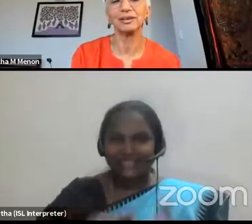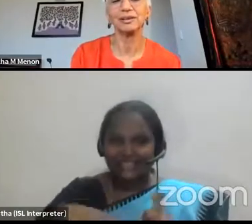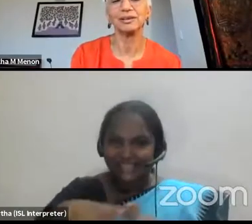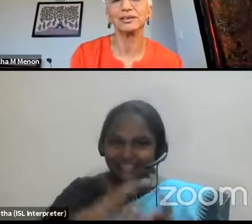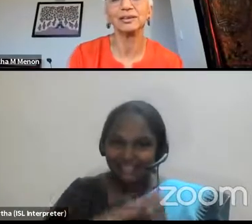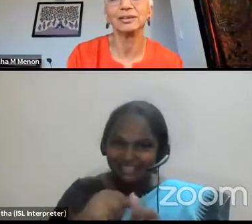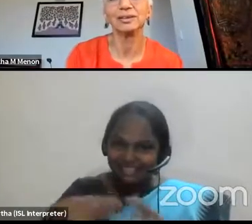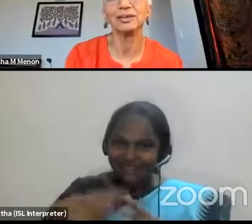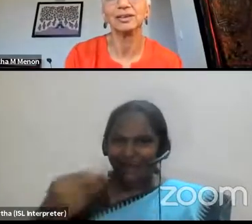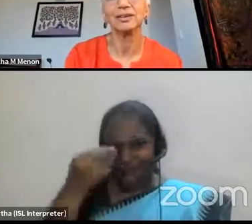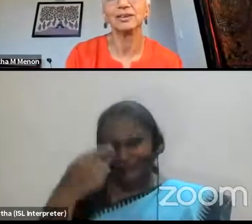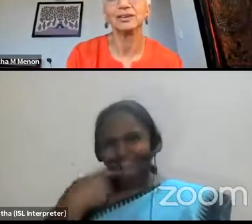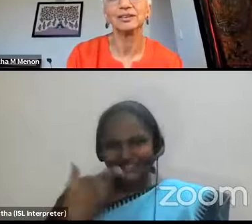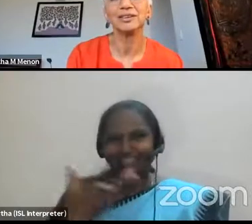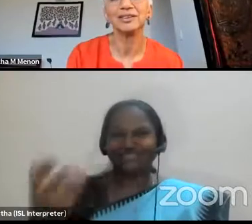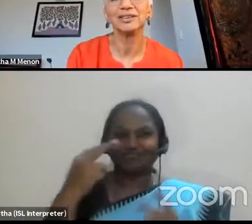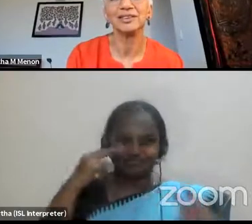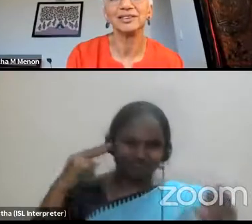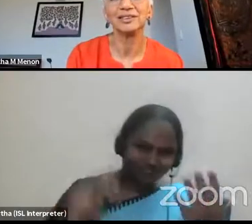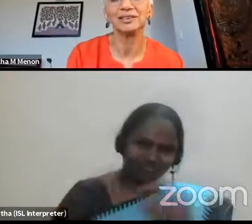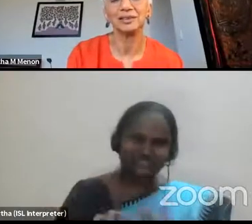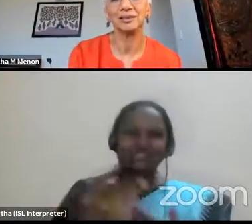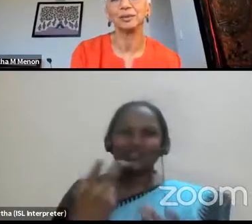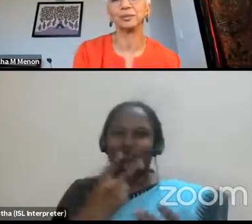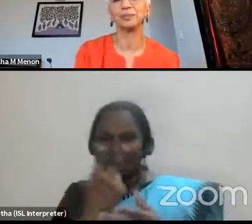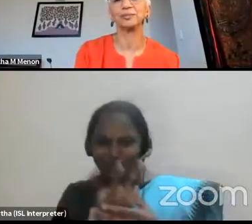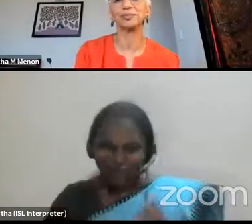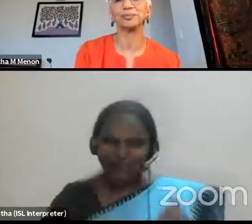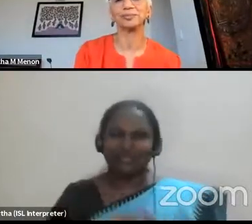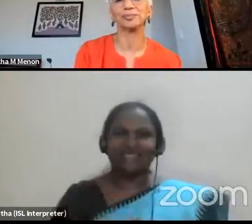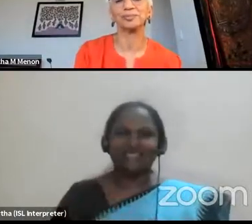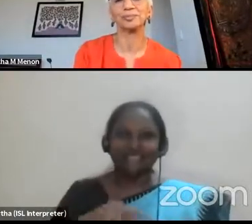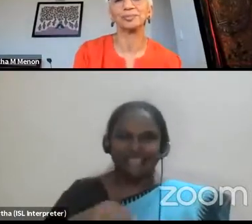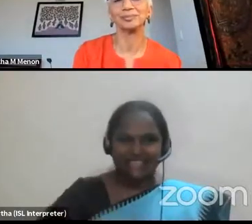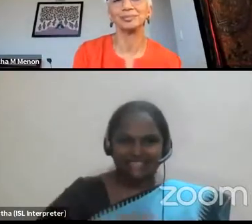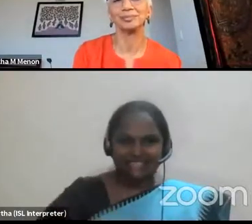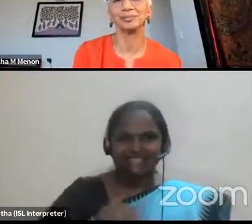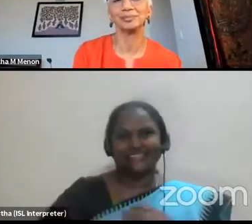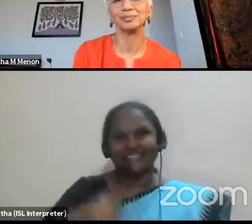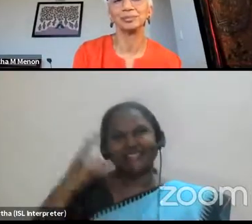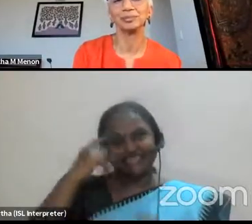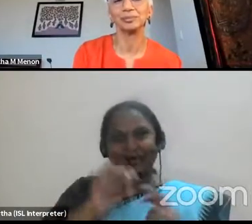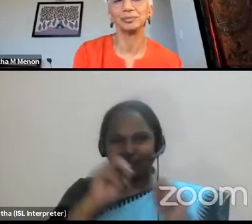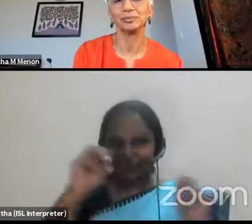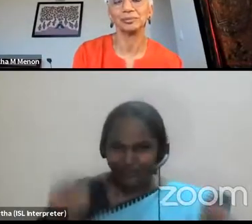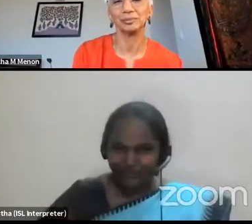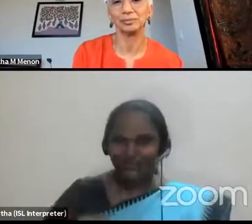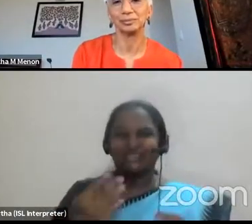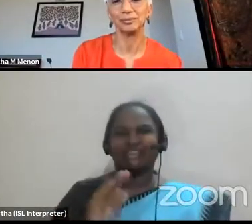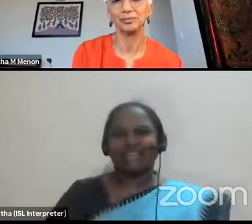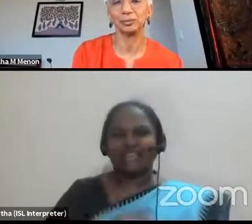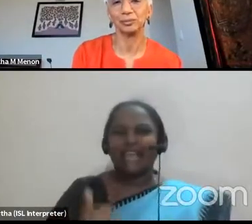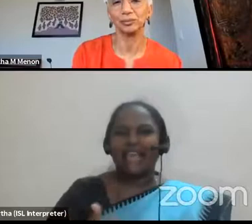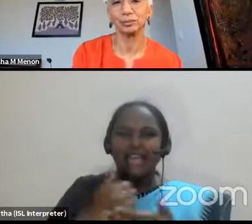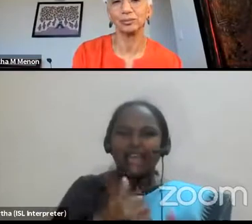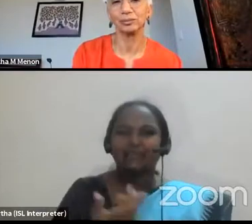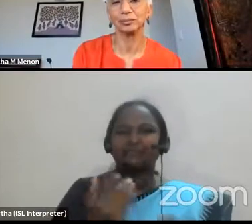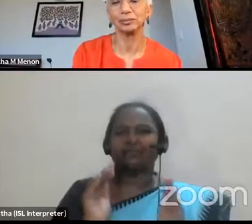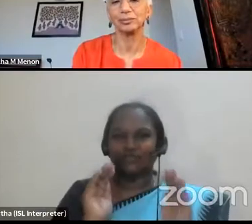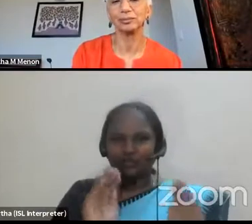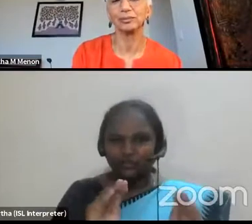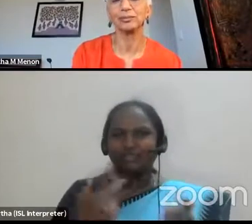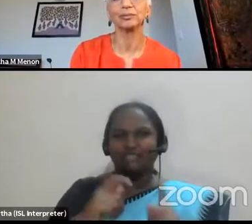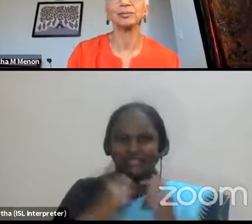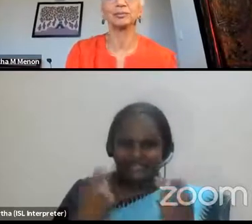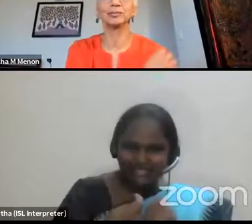little bit about your vision for both, this experience, this museum experience that you've helped support here with your team and